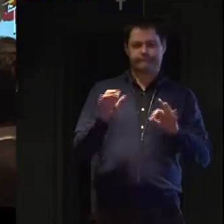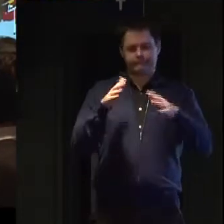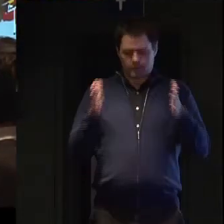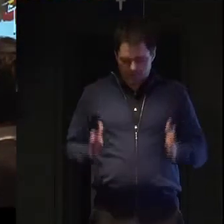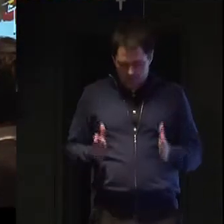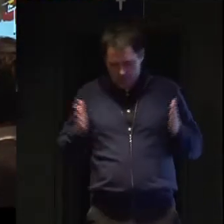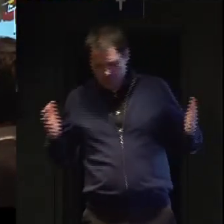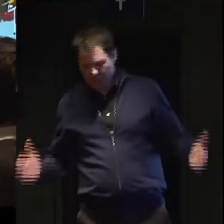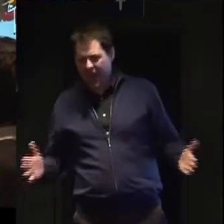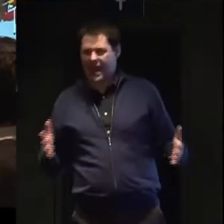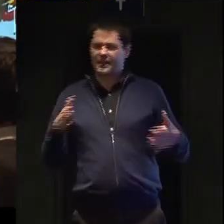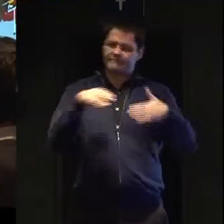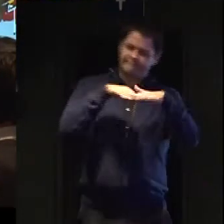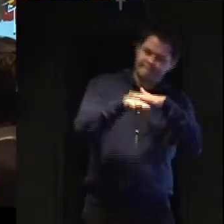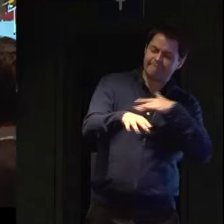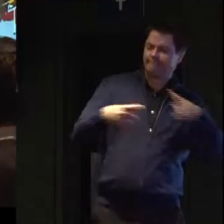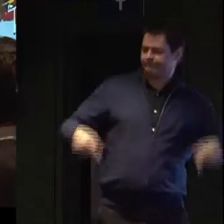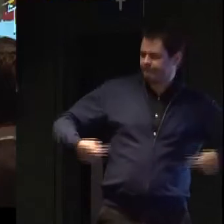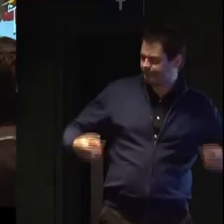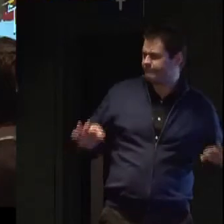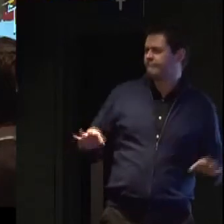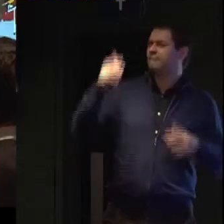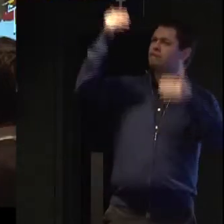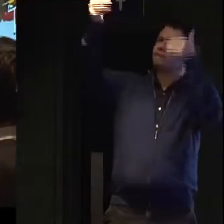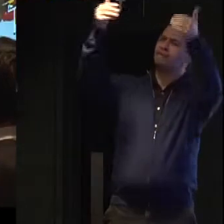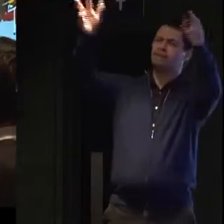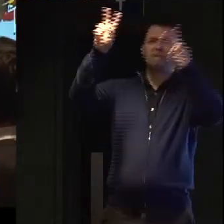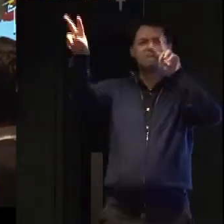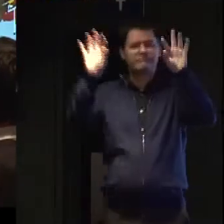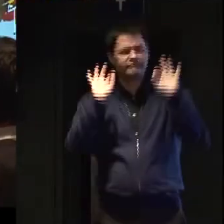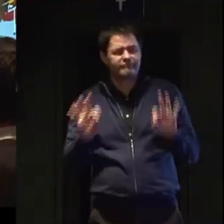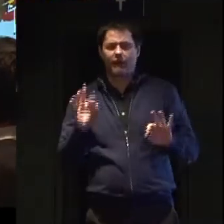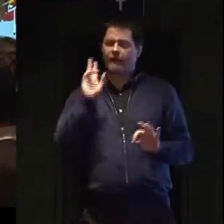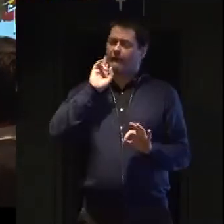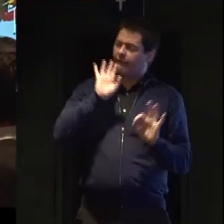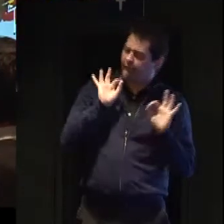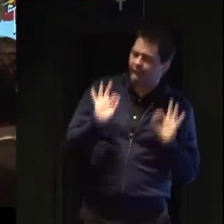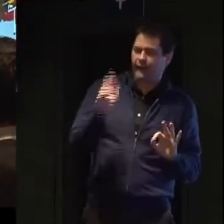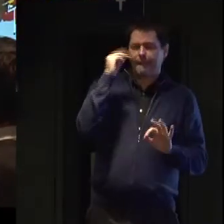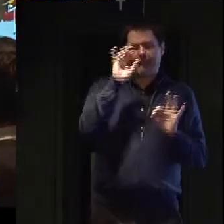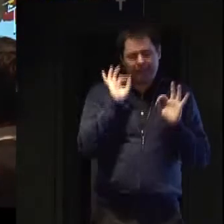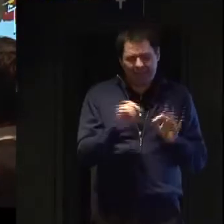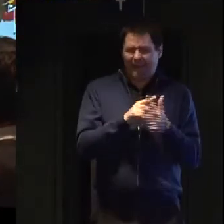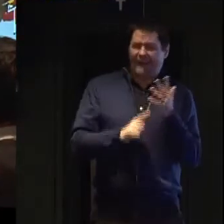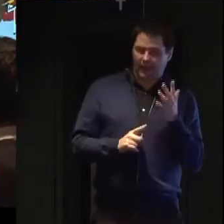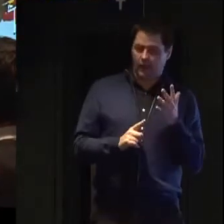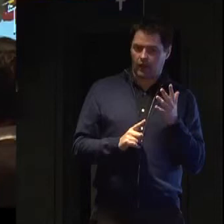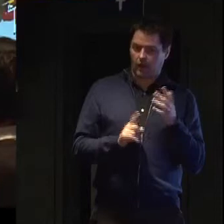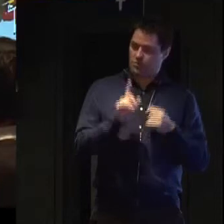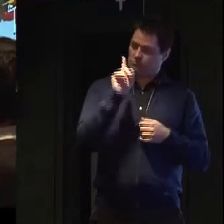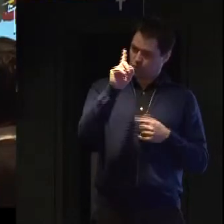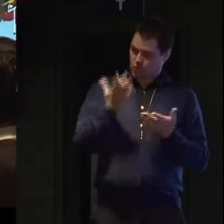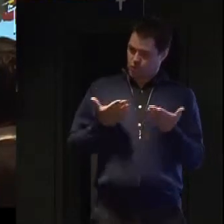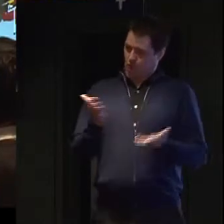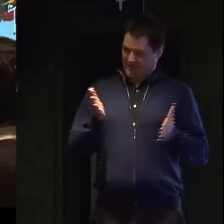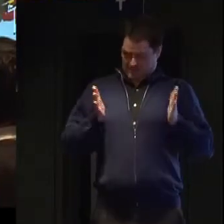I can't even say that word today, you know what I'm trying to say, to the best possible spec. But if you don't have the people providing the best